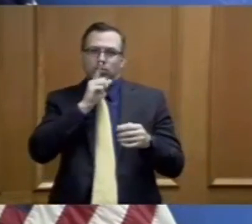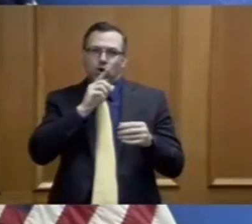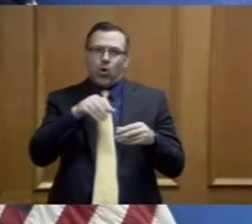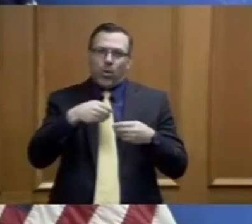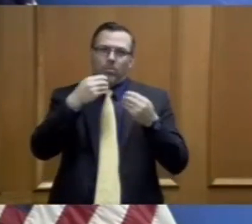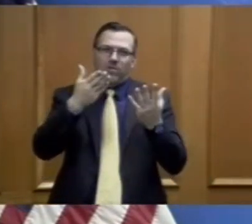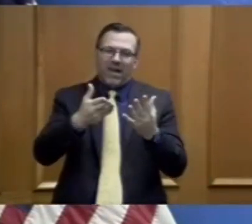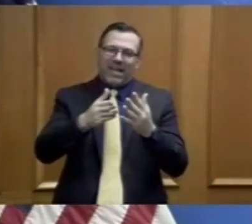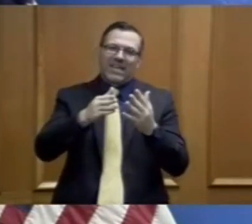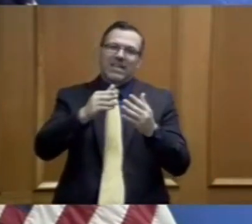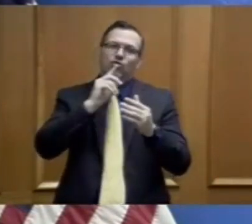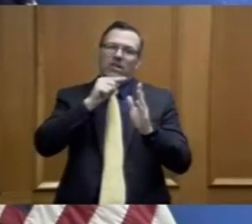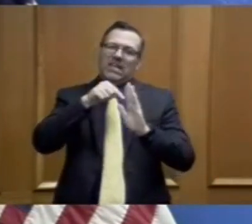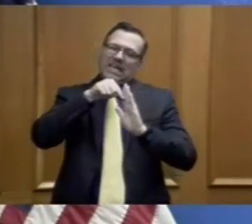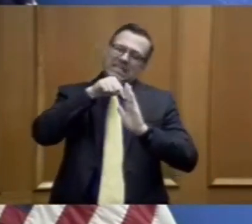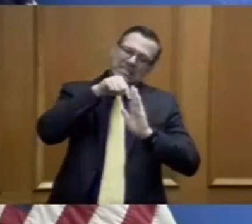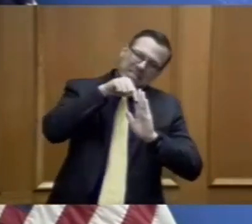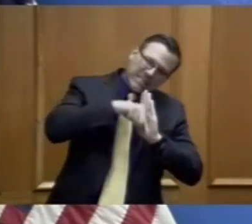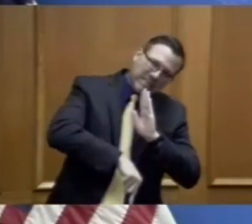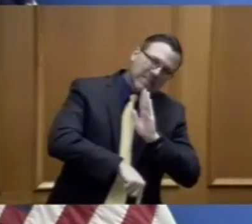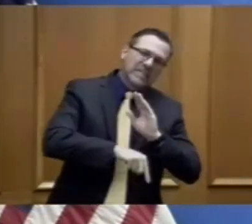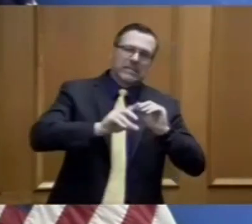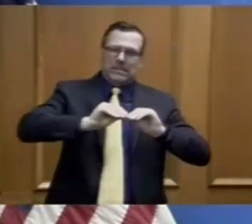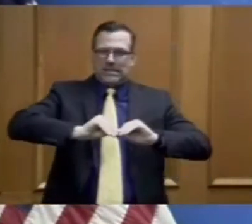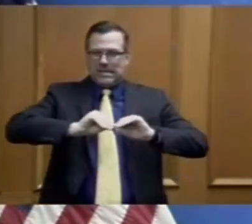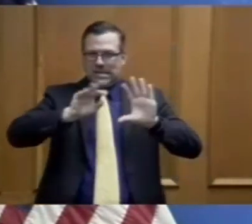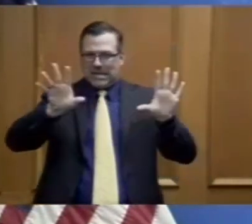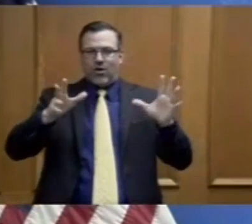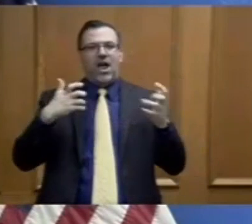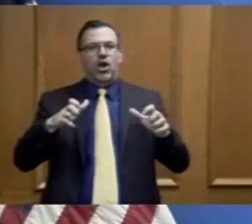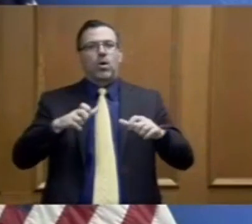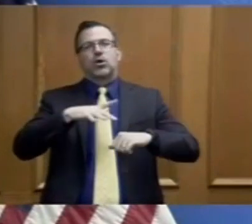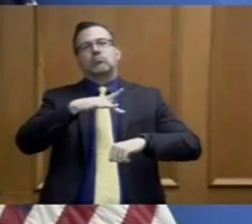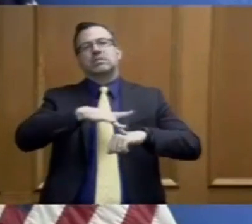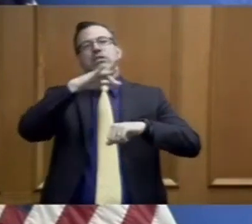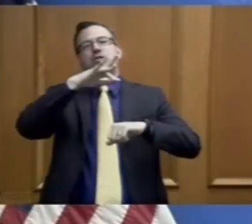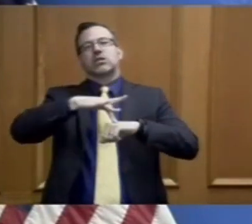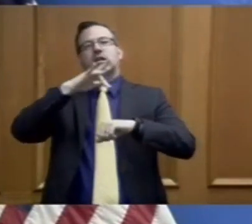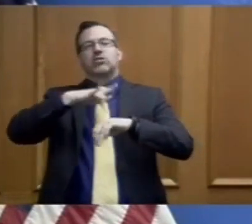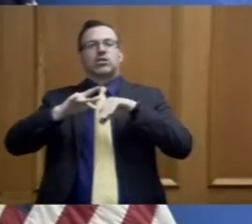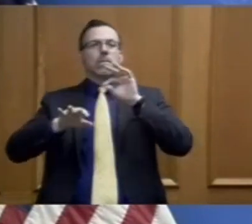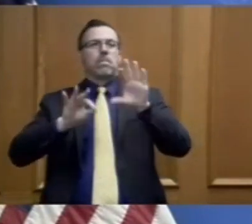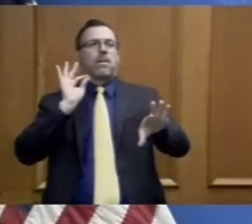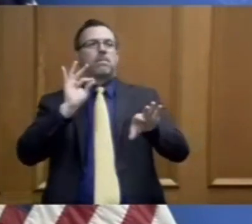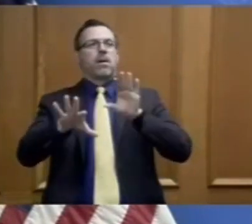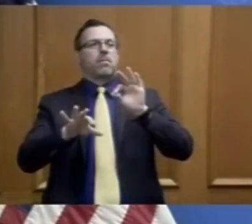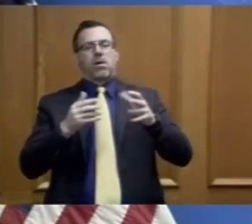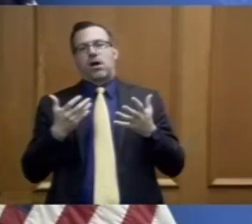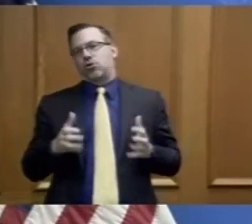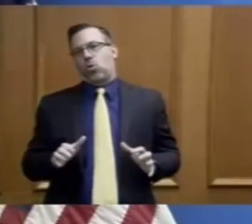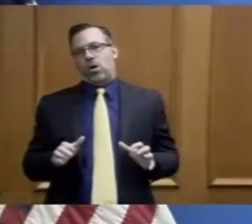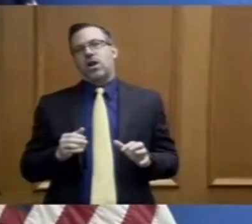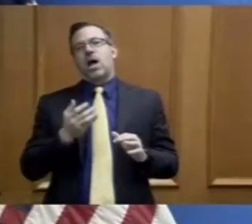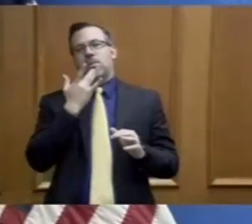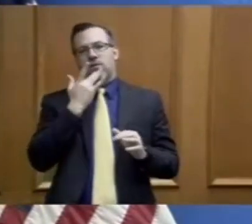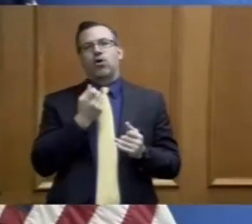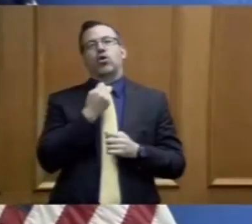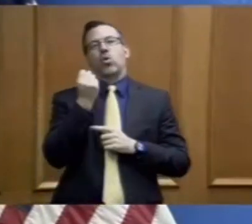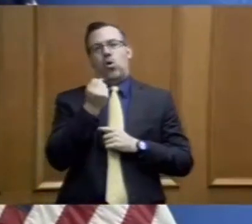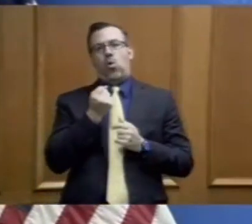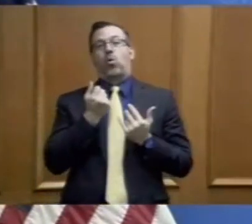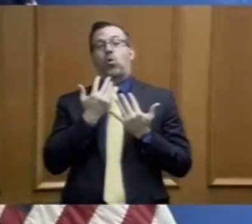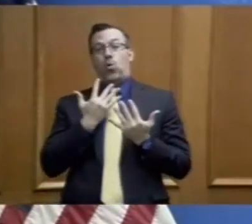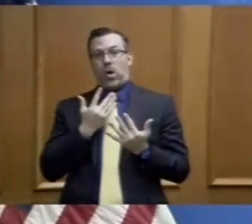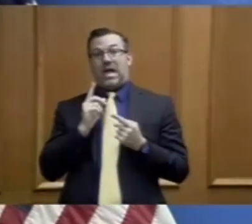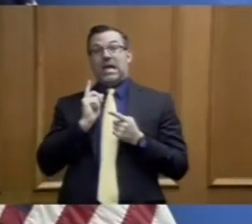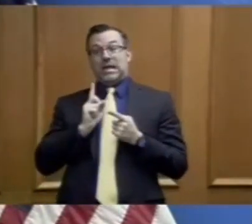we deliver that information, we want it to be clear so that people understand exactly what's necessary to go back safely